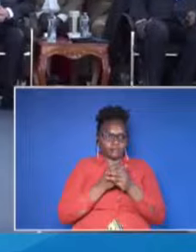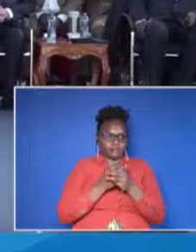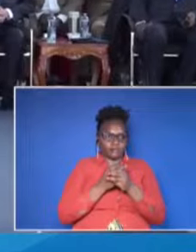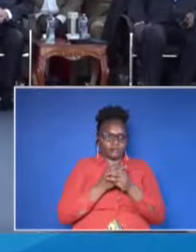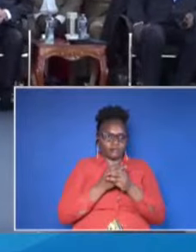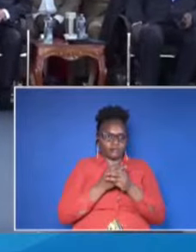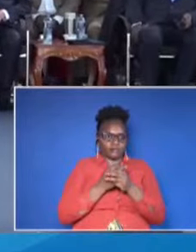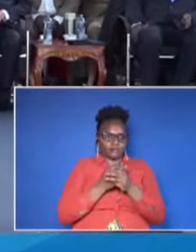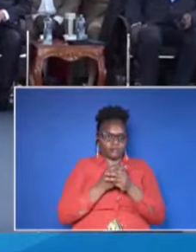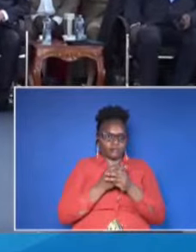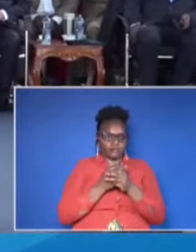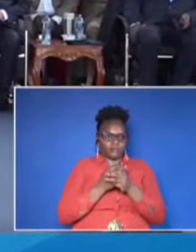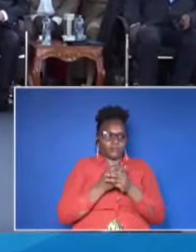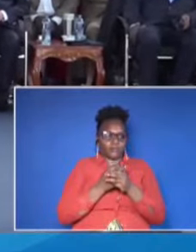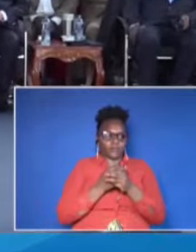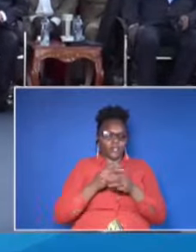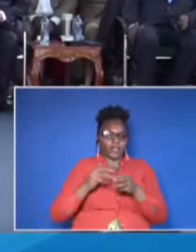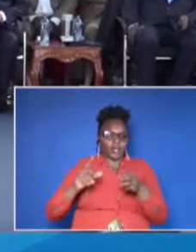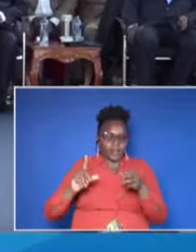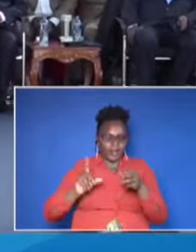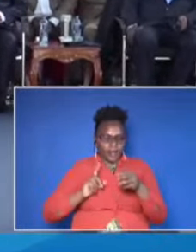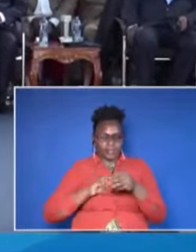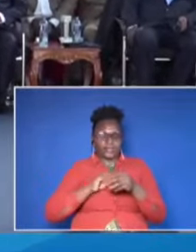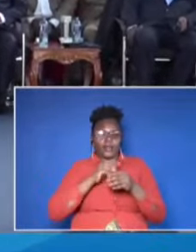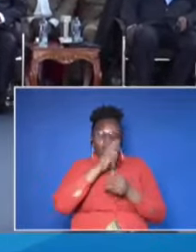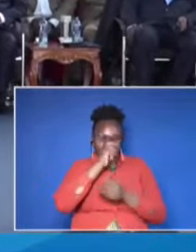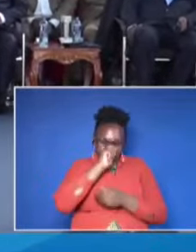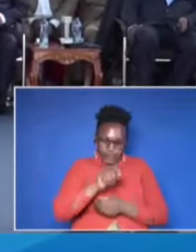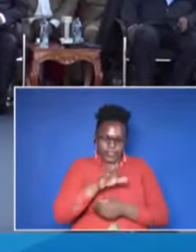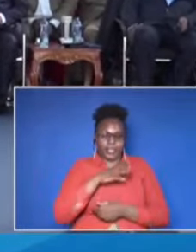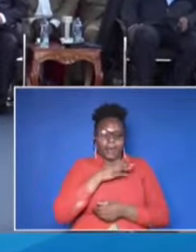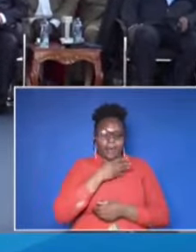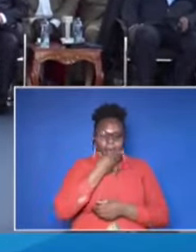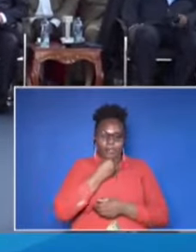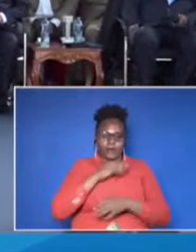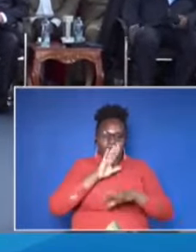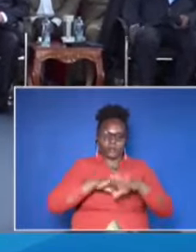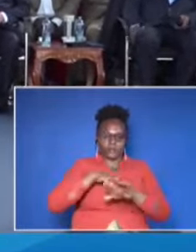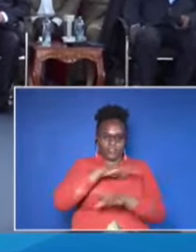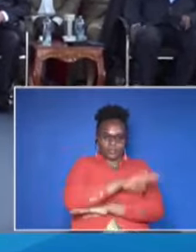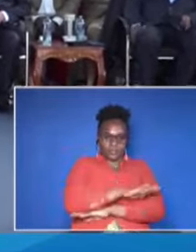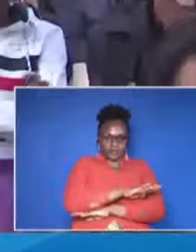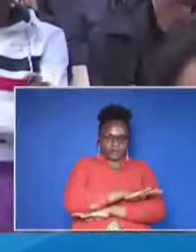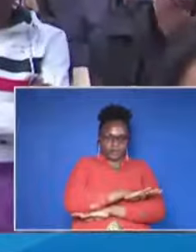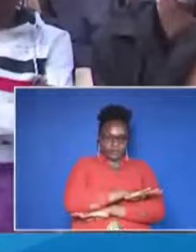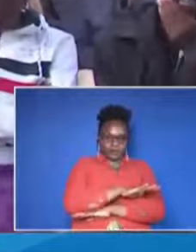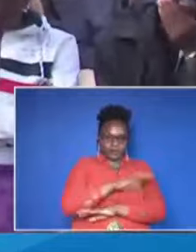world ladies and gentlemen good evening